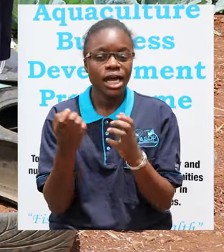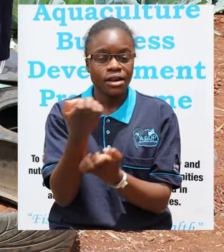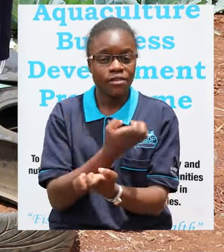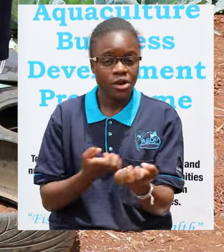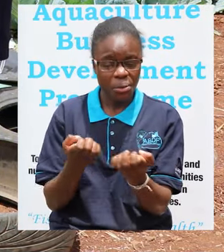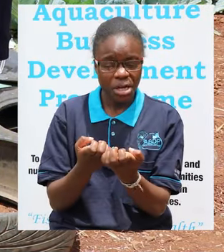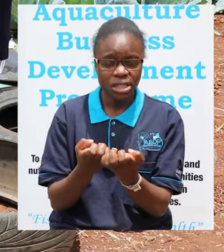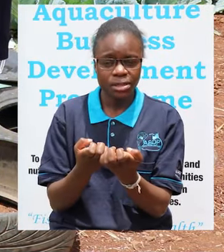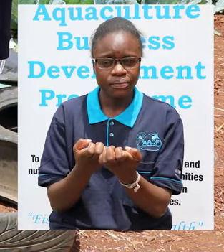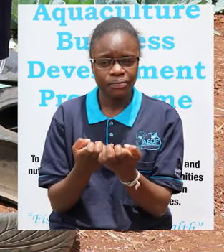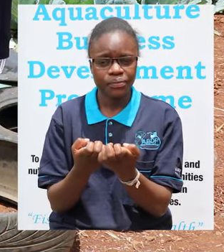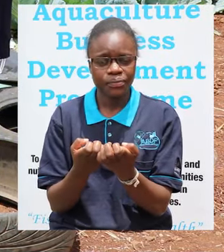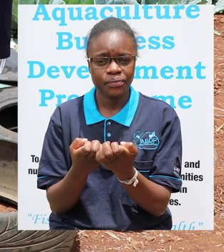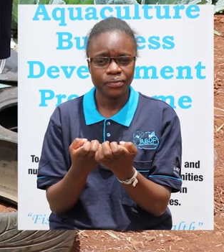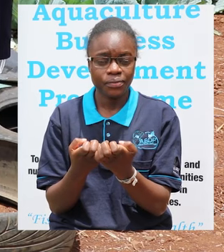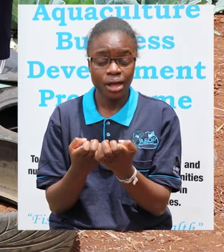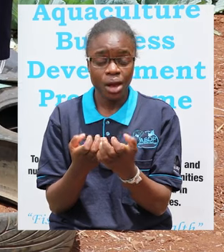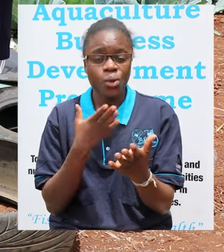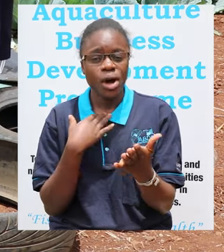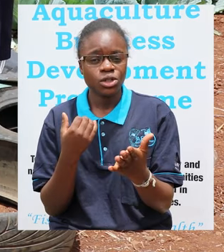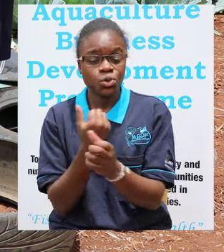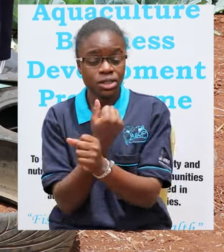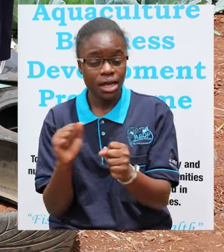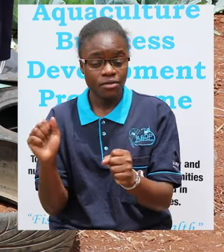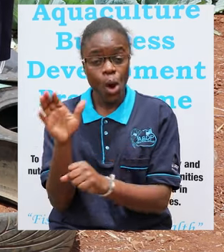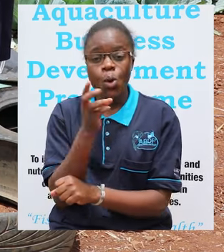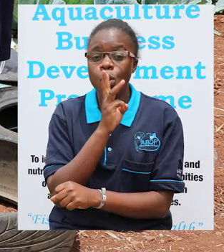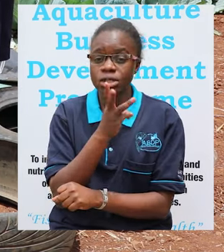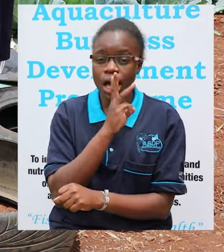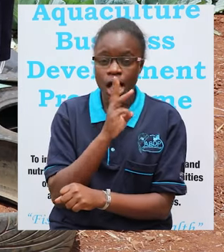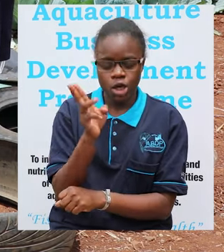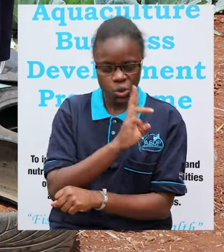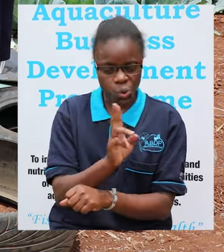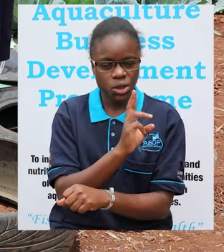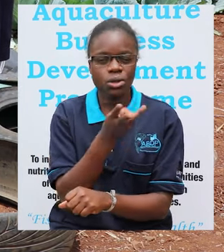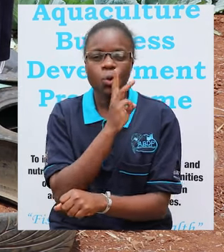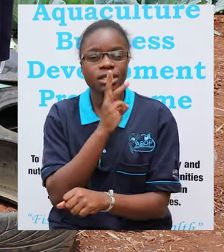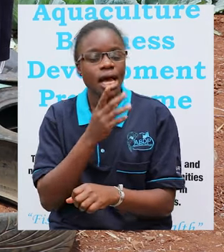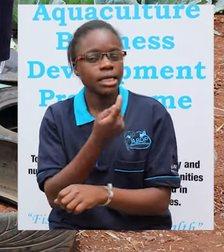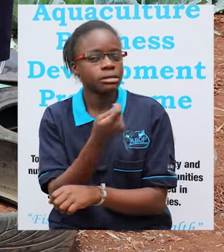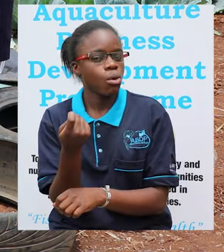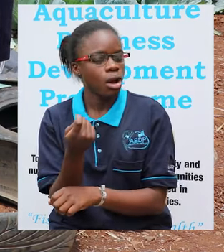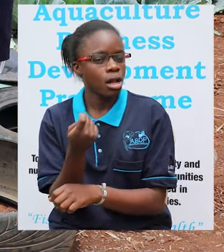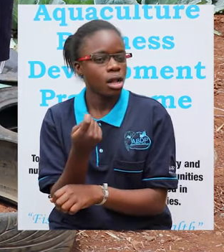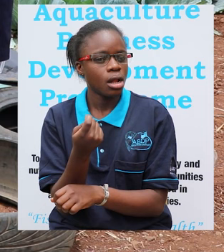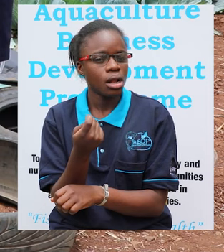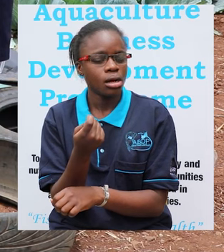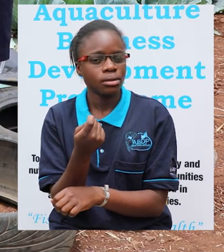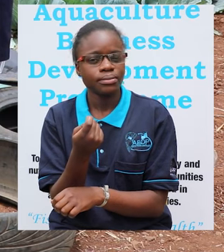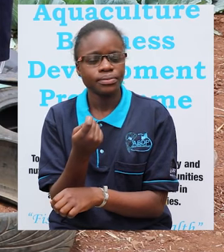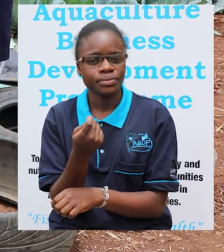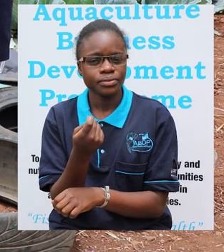menace like littered tires. You want to conserve water. Areas where you also want to control